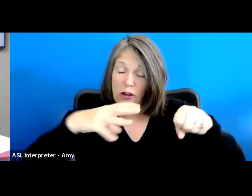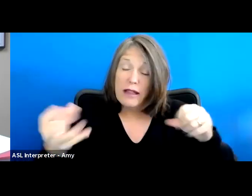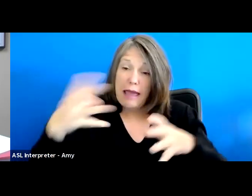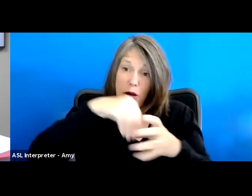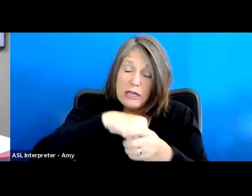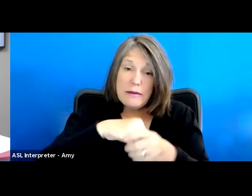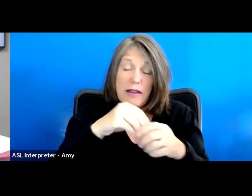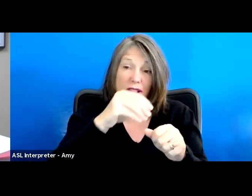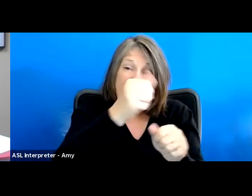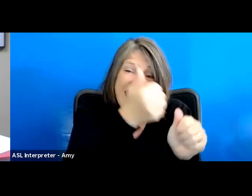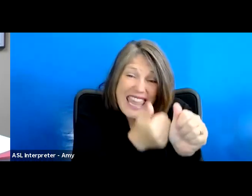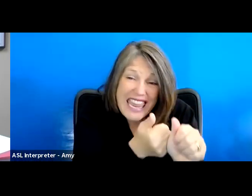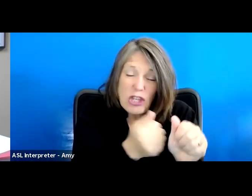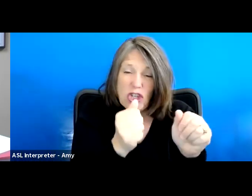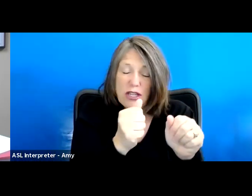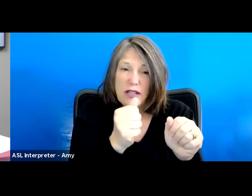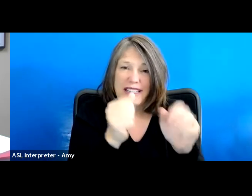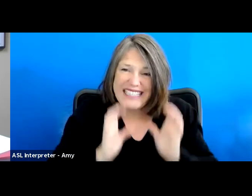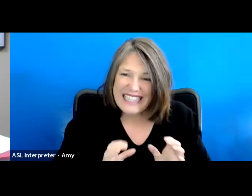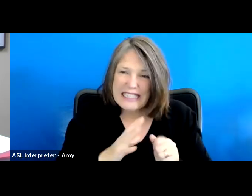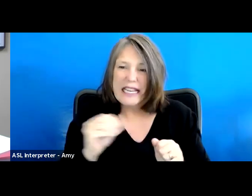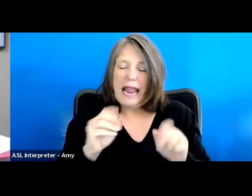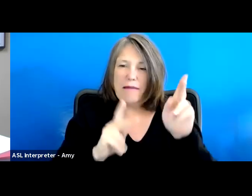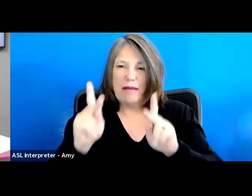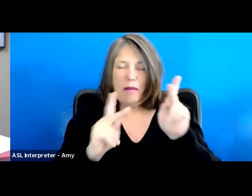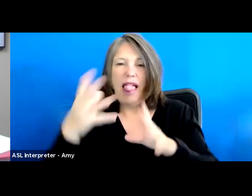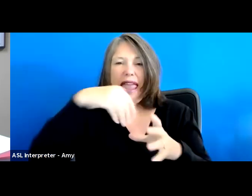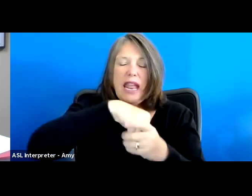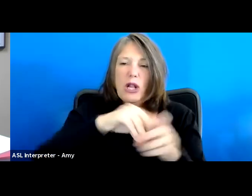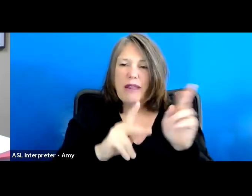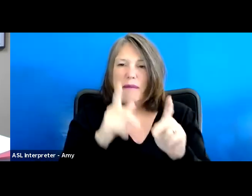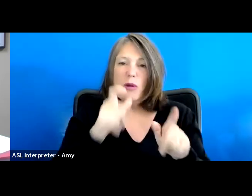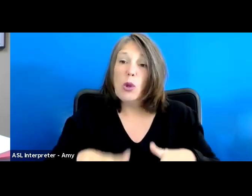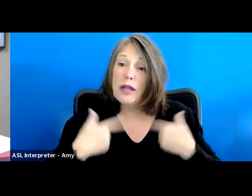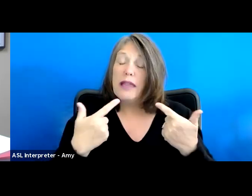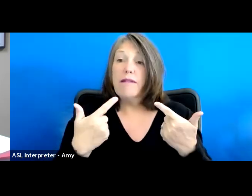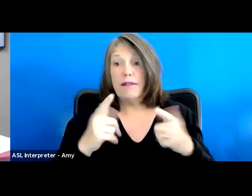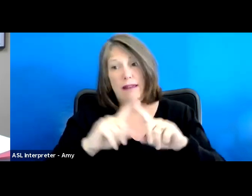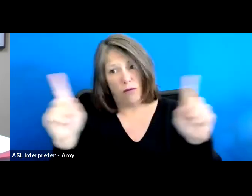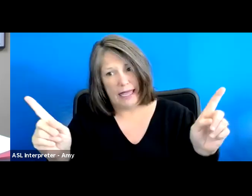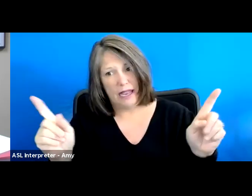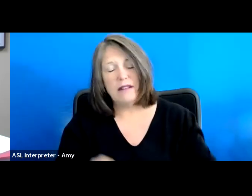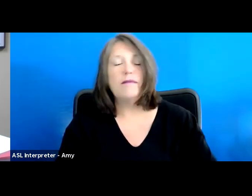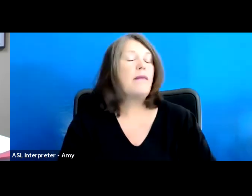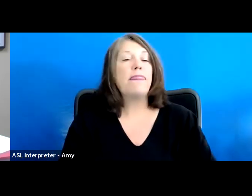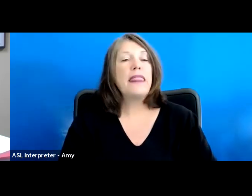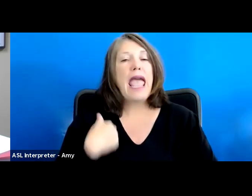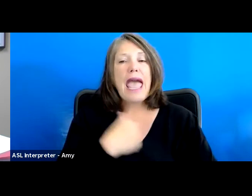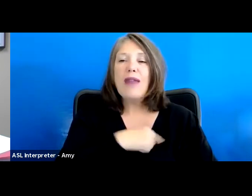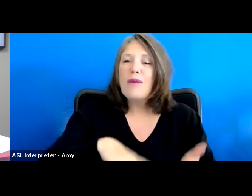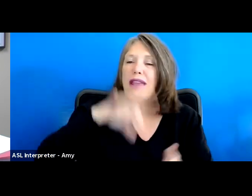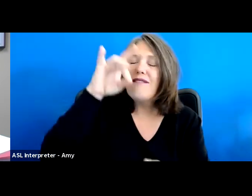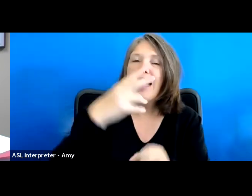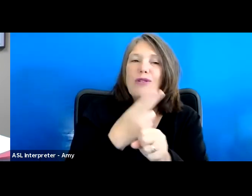participation of each of its citizens and visitors, including those who live differently. And we really found that using the